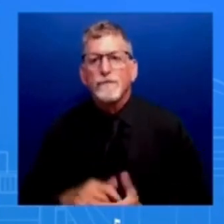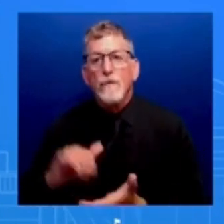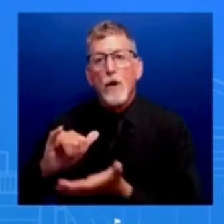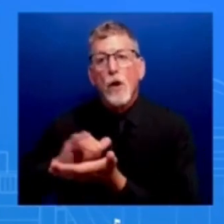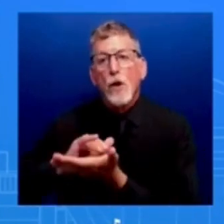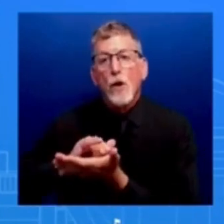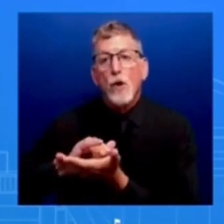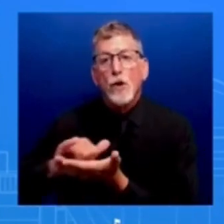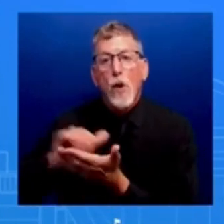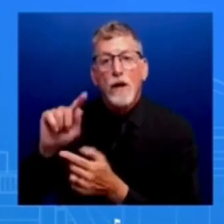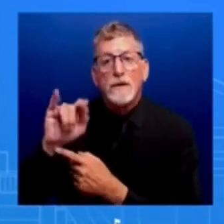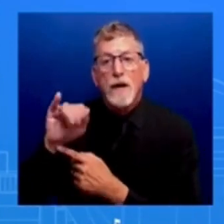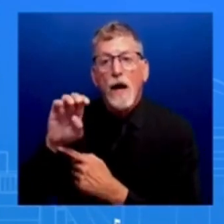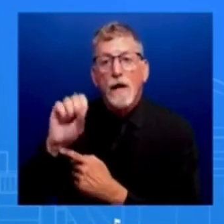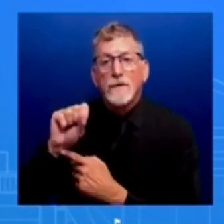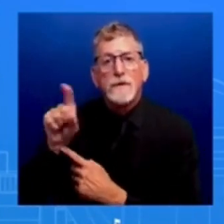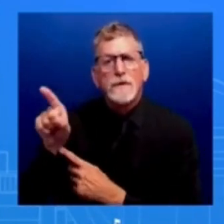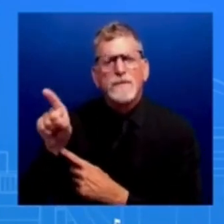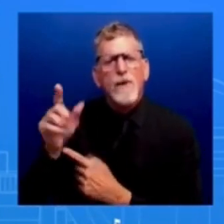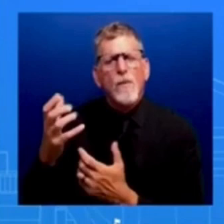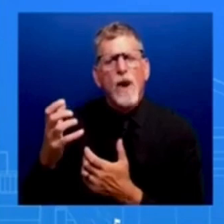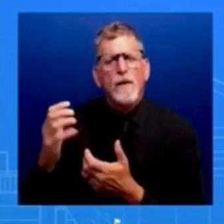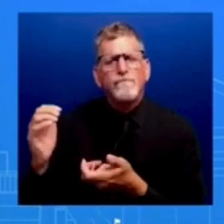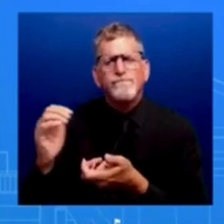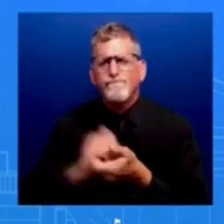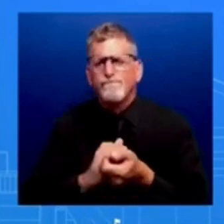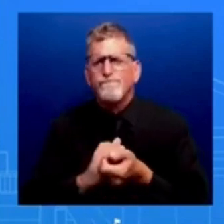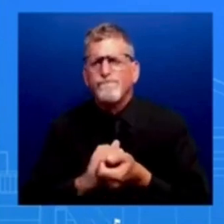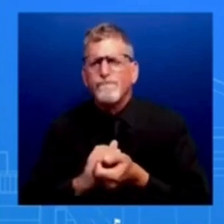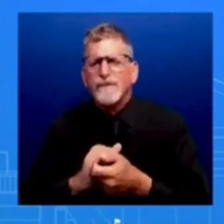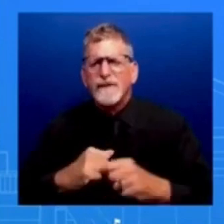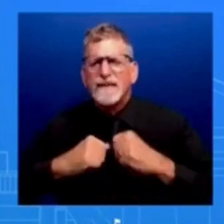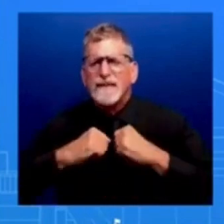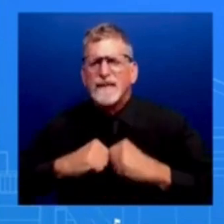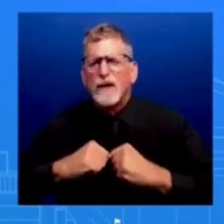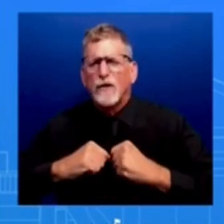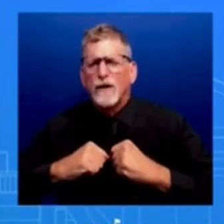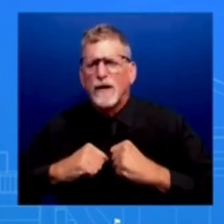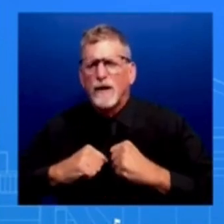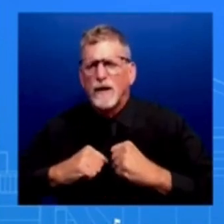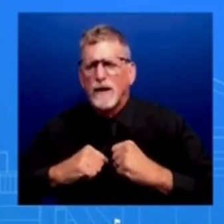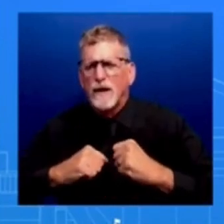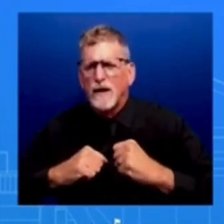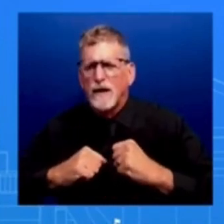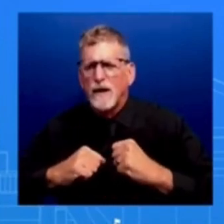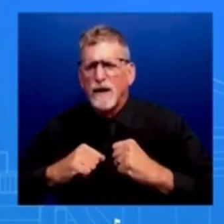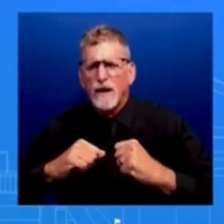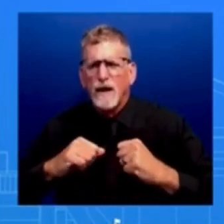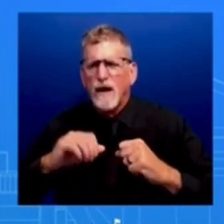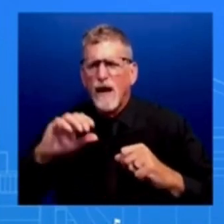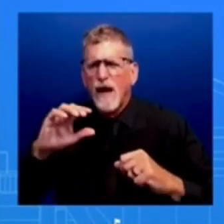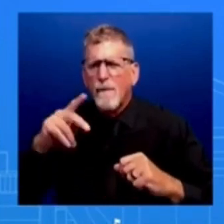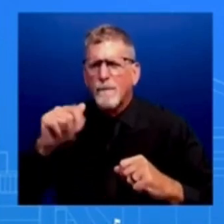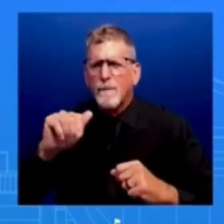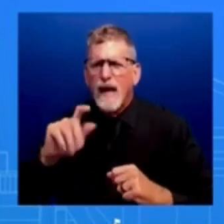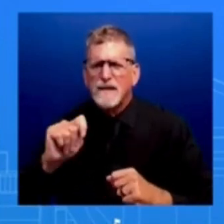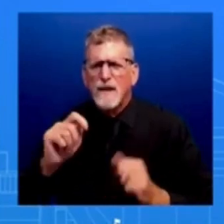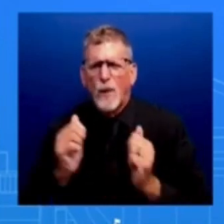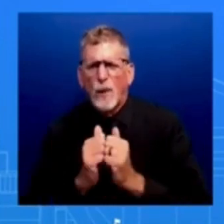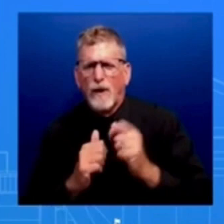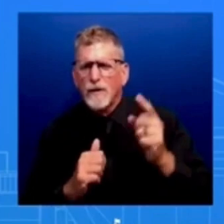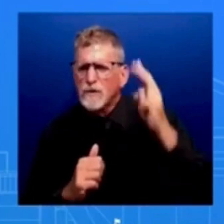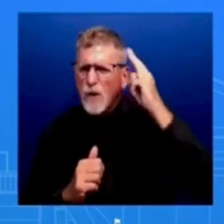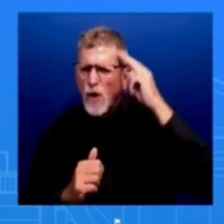security pact with Saudi Arabia that would involve Saudi Arabia normalizing relations with Israel. Is this something that's